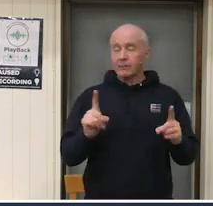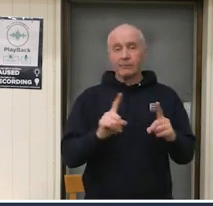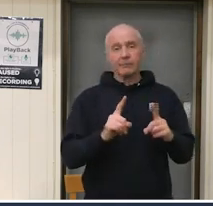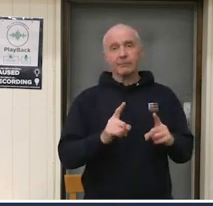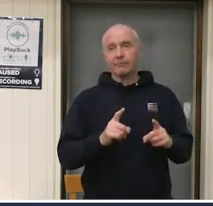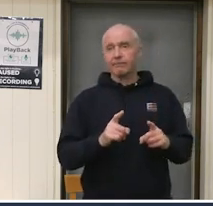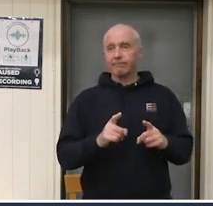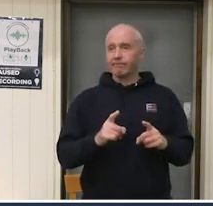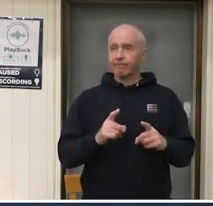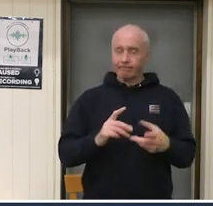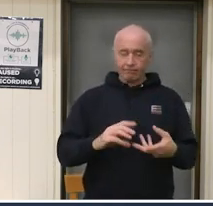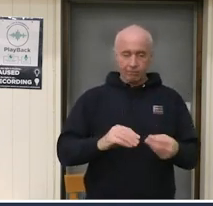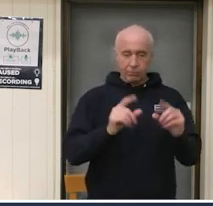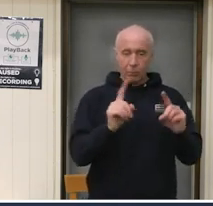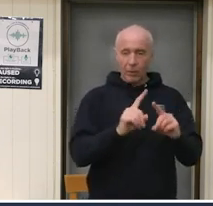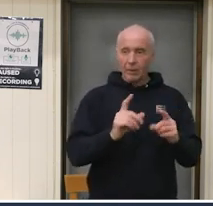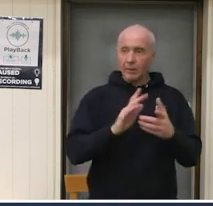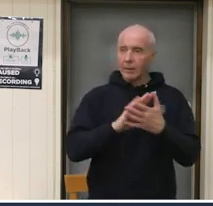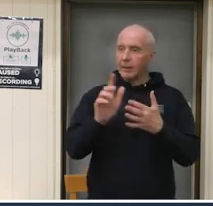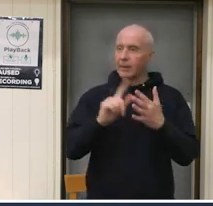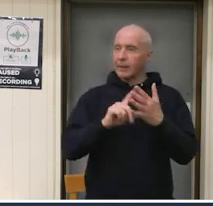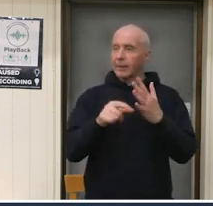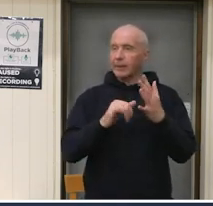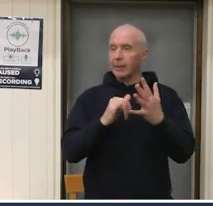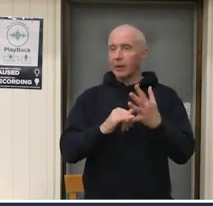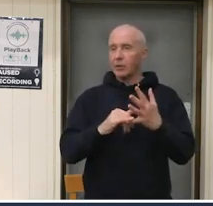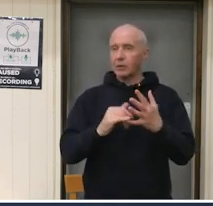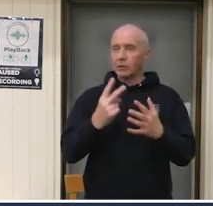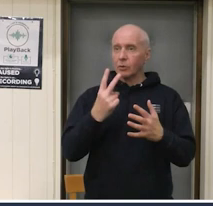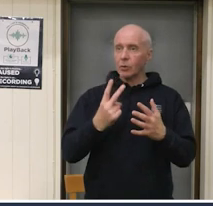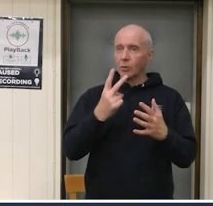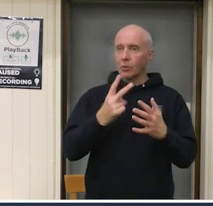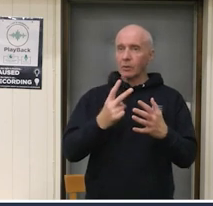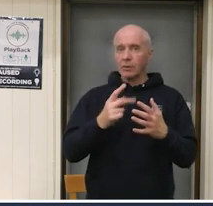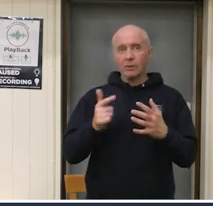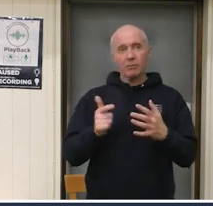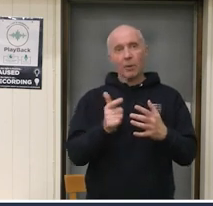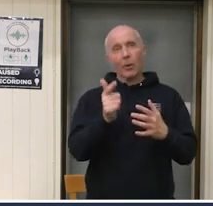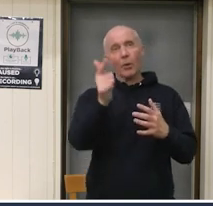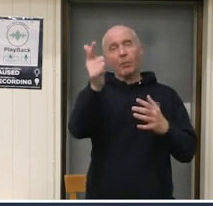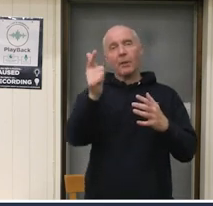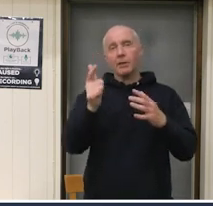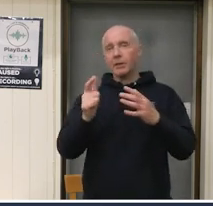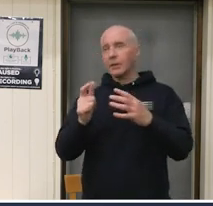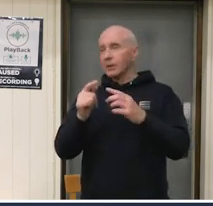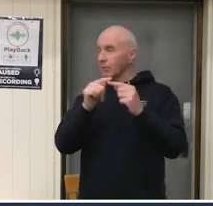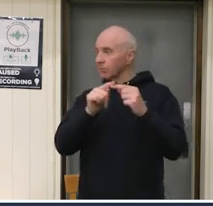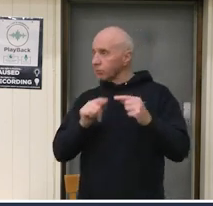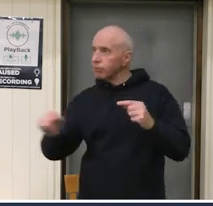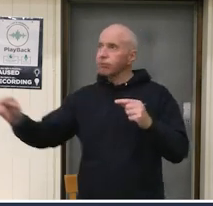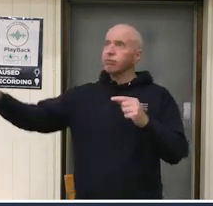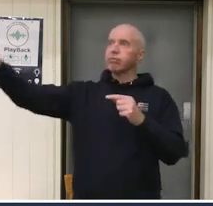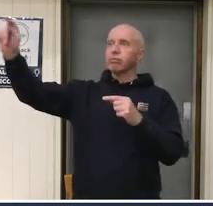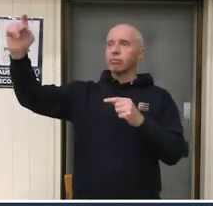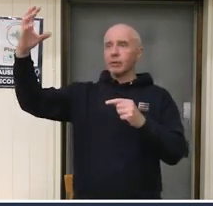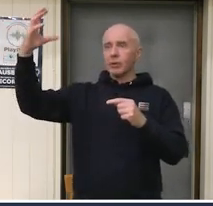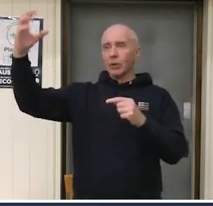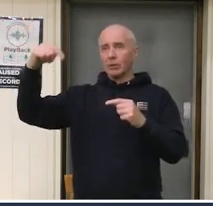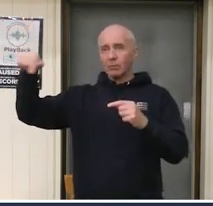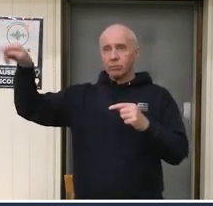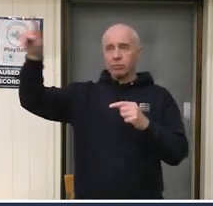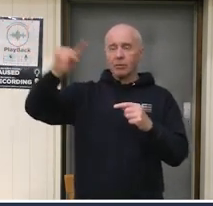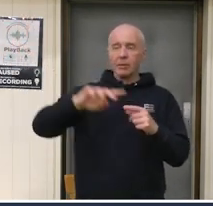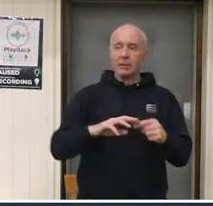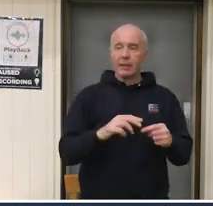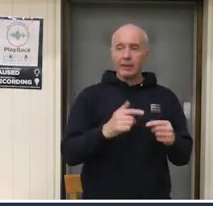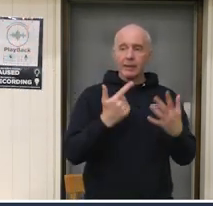person-made, is the Helios 2 probe that was slingshot around the sun. It ended up at about 7 million